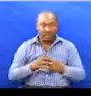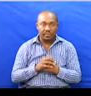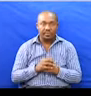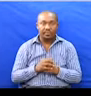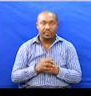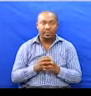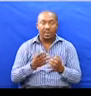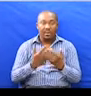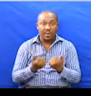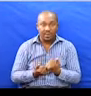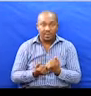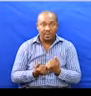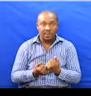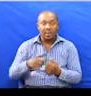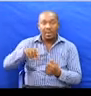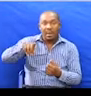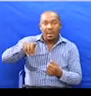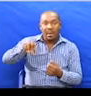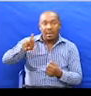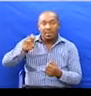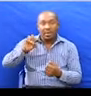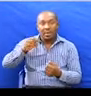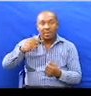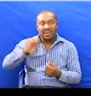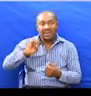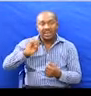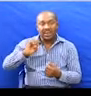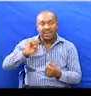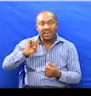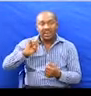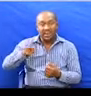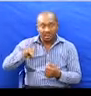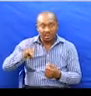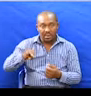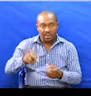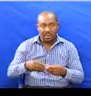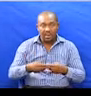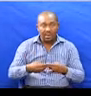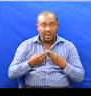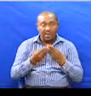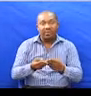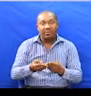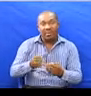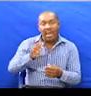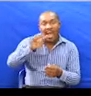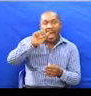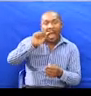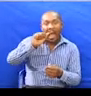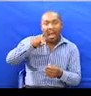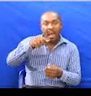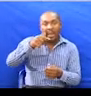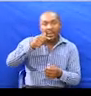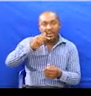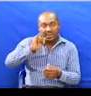Due to the fact that protein provide our body with antigens. And these